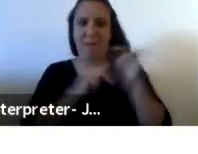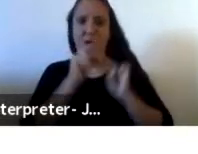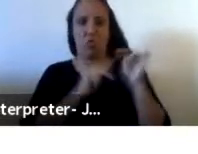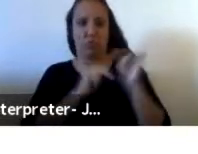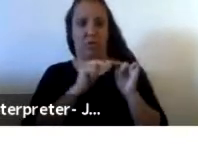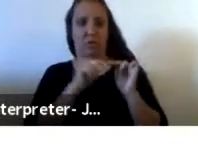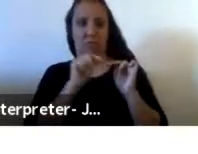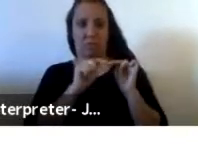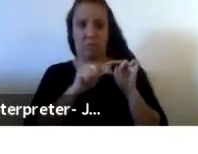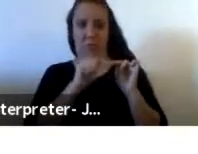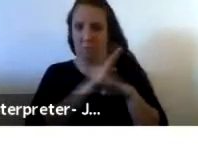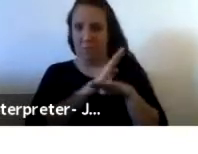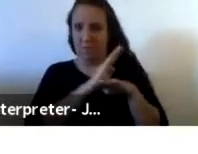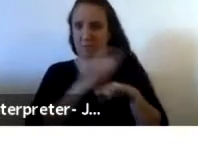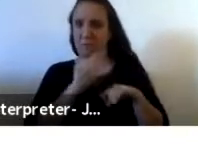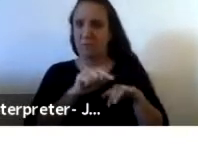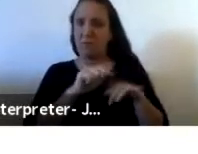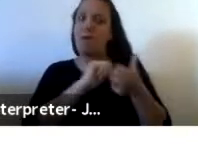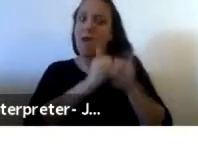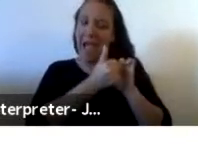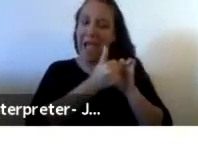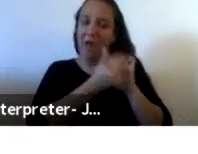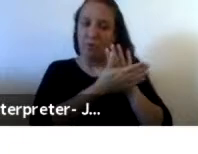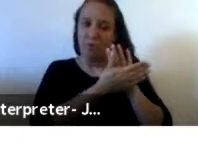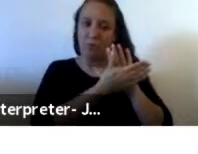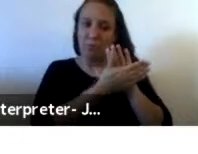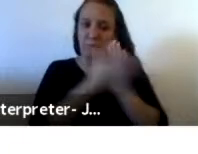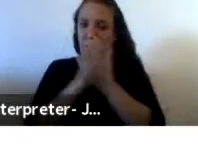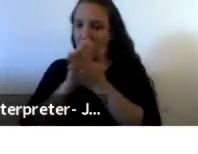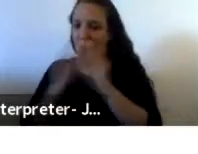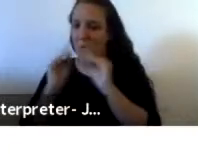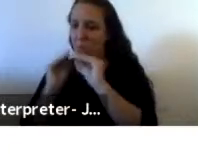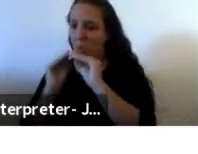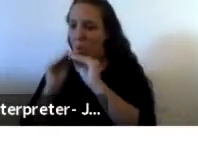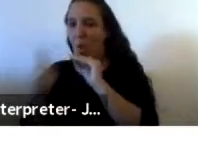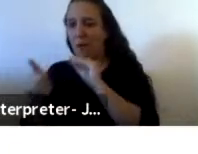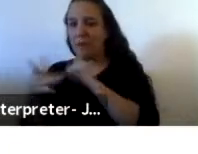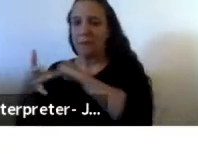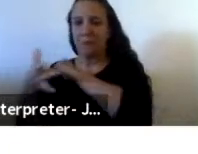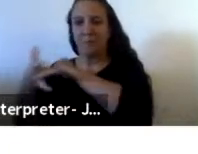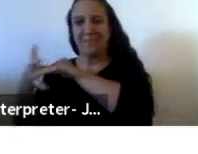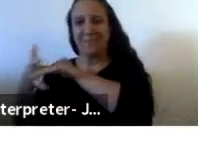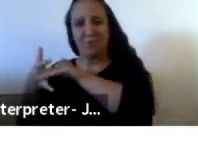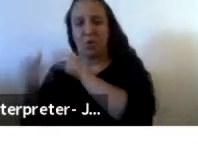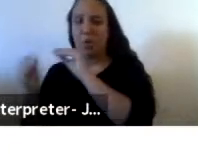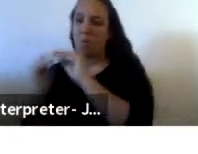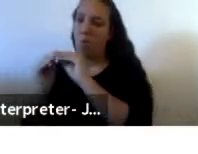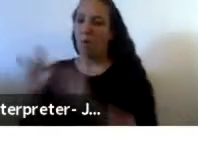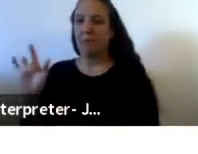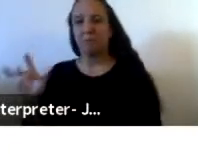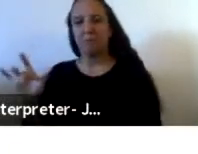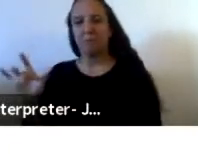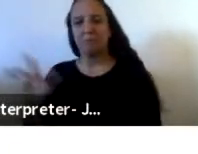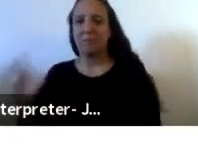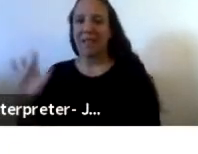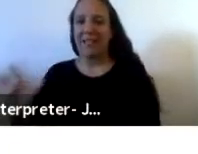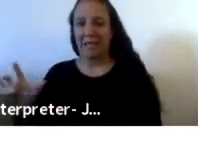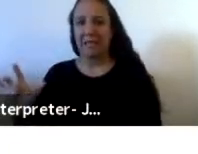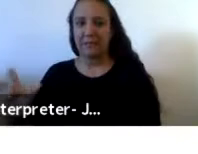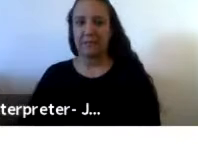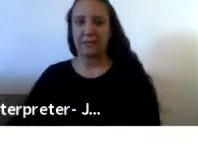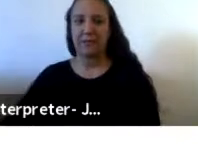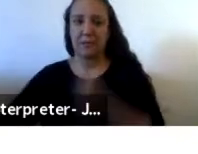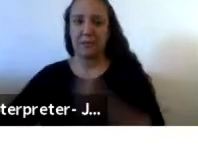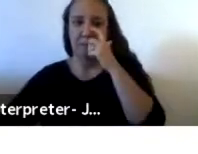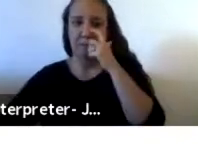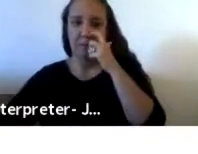actually get involved in more of the clicks, more of the e-commerce in order to expand your business? I know that there's a lot of businesses out there that have